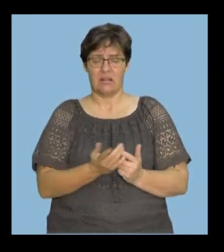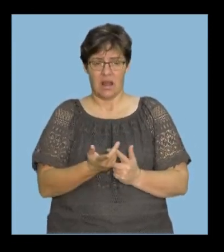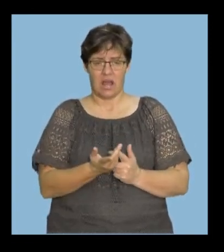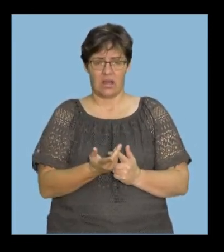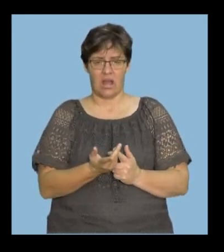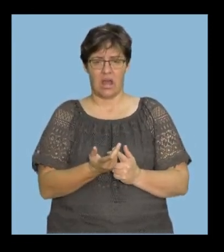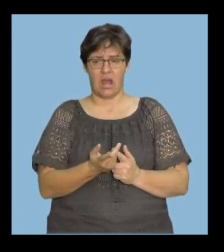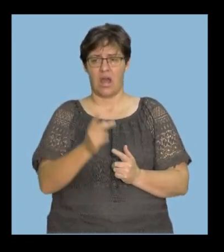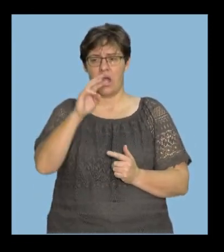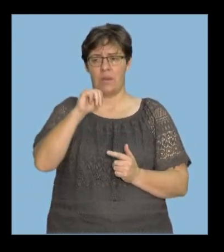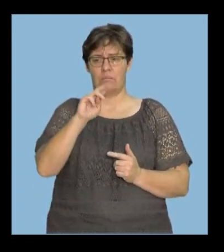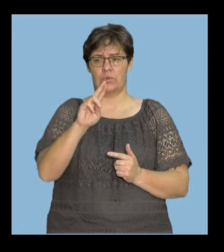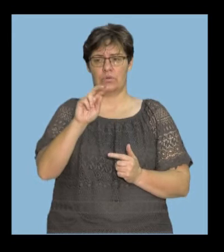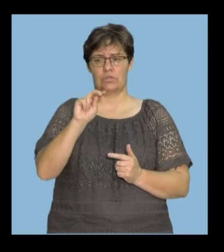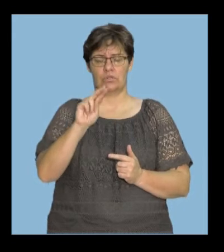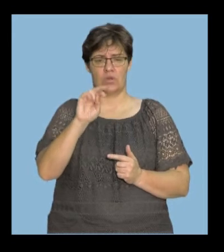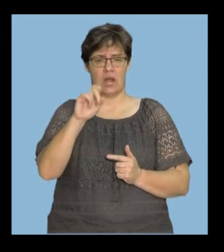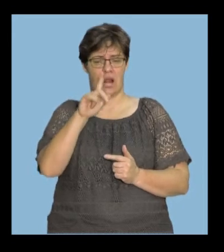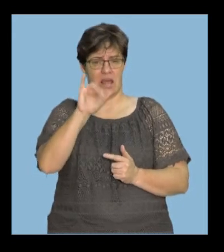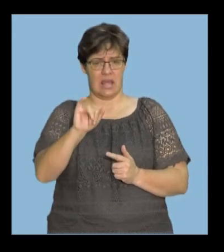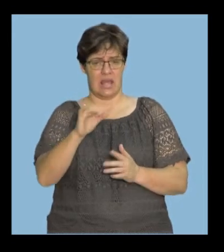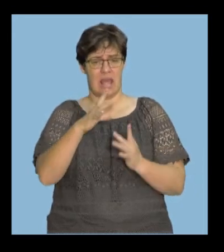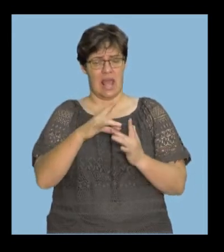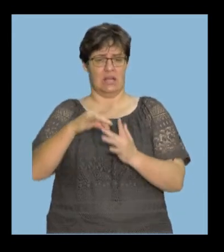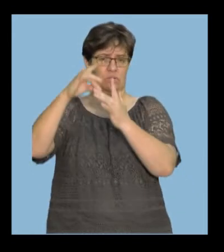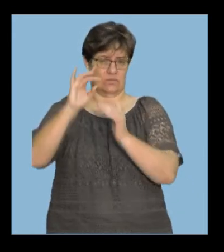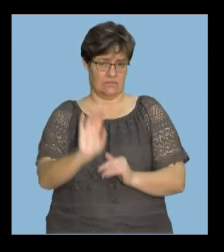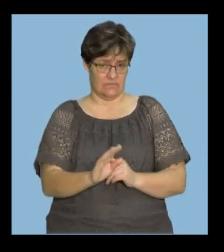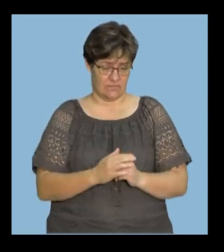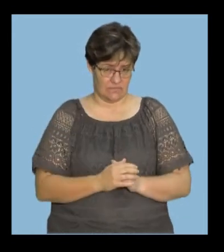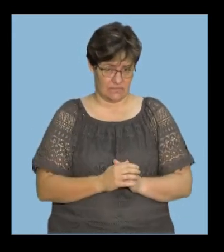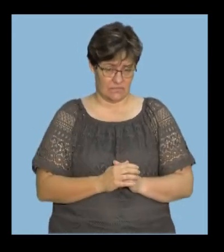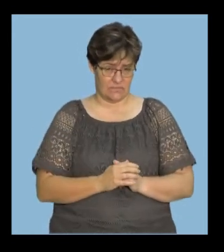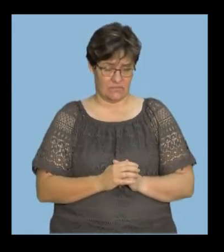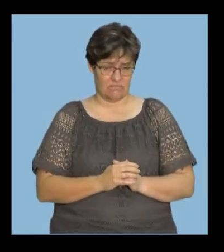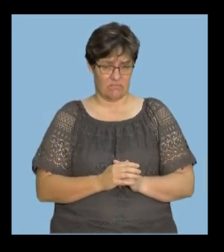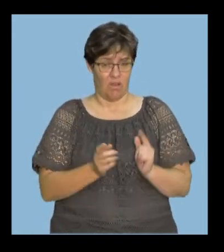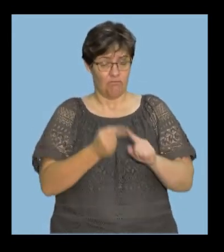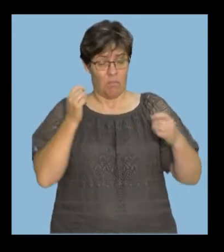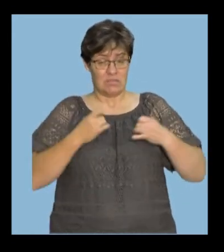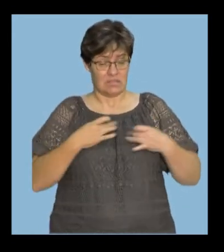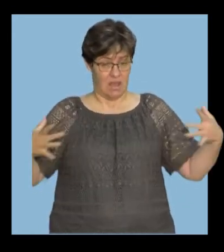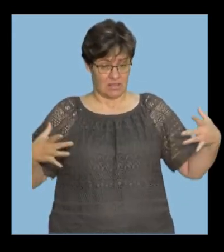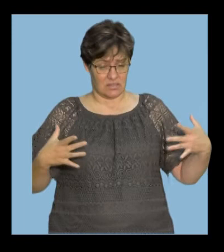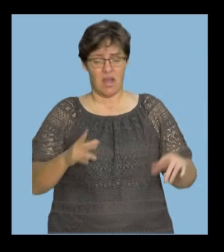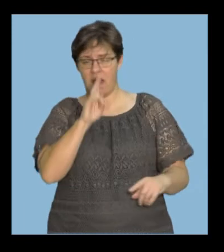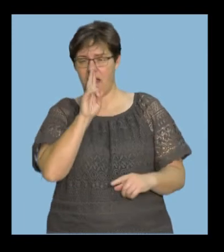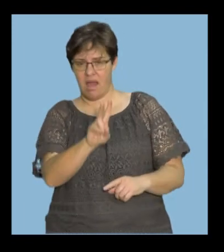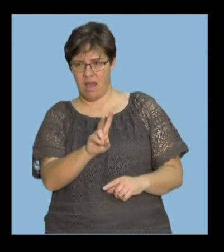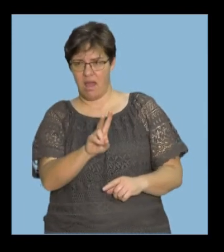something being mutually exclusive. So right from the beginning, let's talk